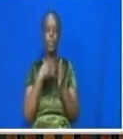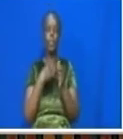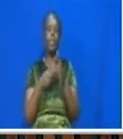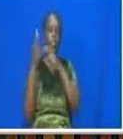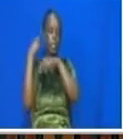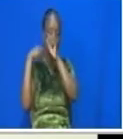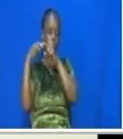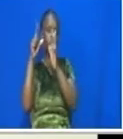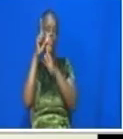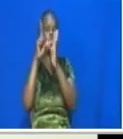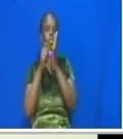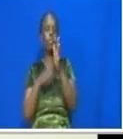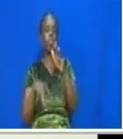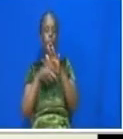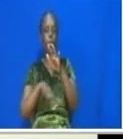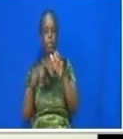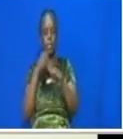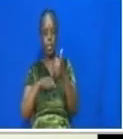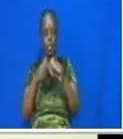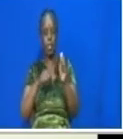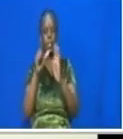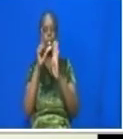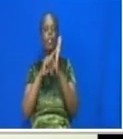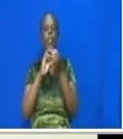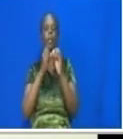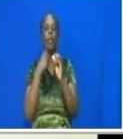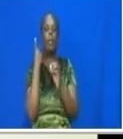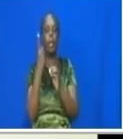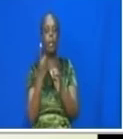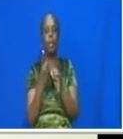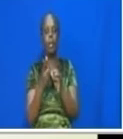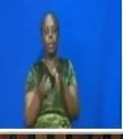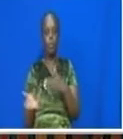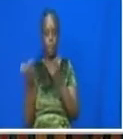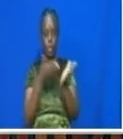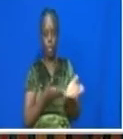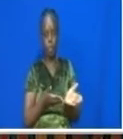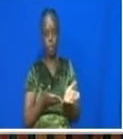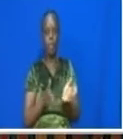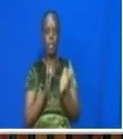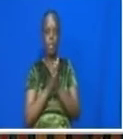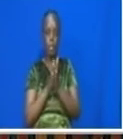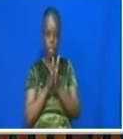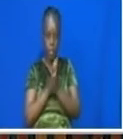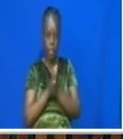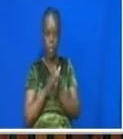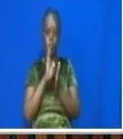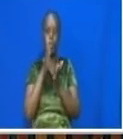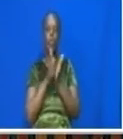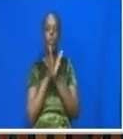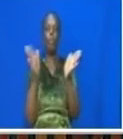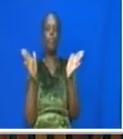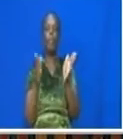Welcome to Learn With Me in the revision lesson, Primary Science Lesson 1.